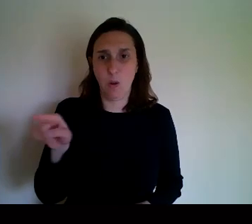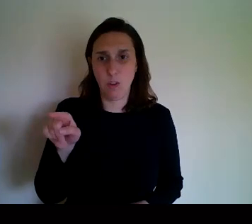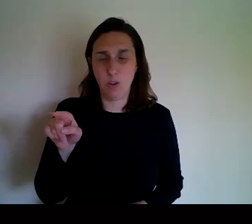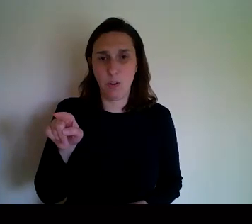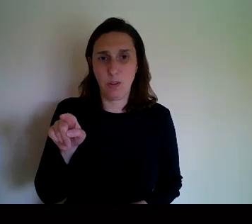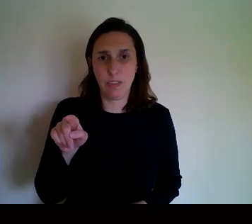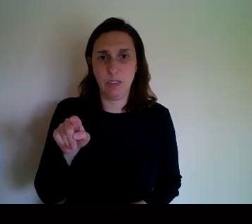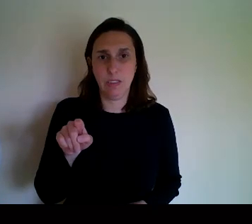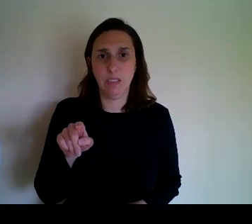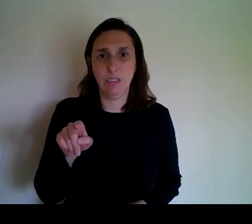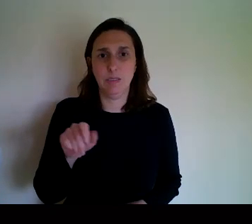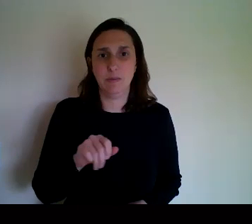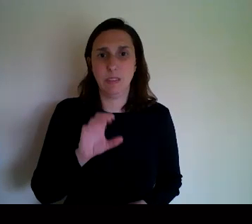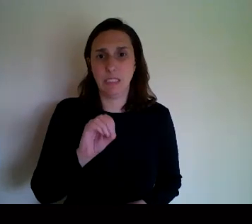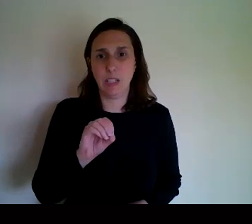over